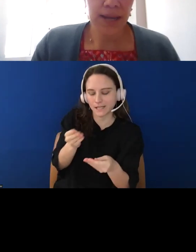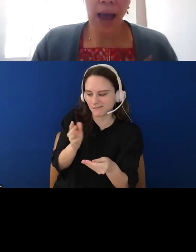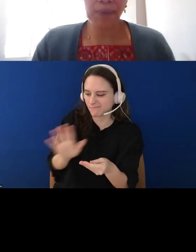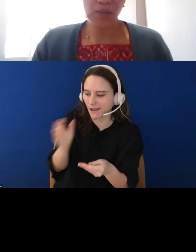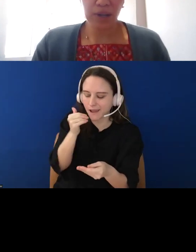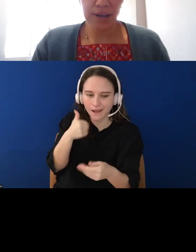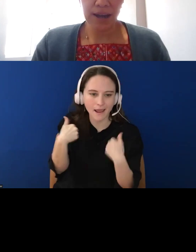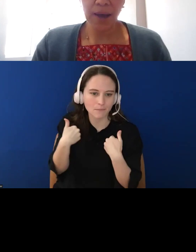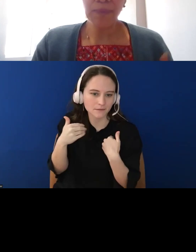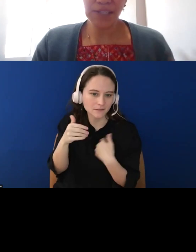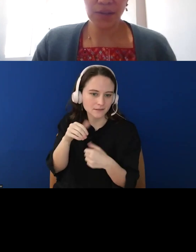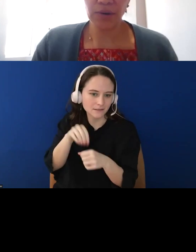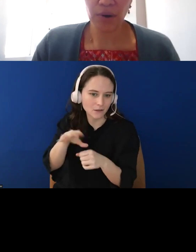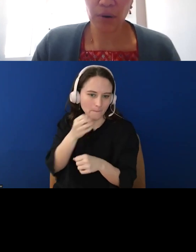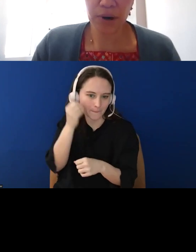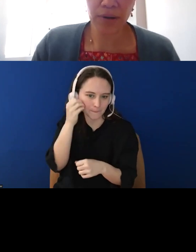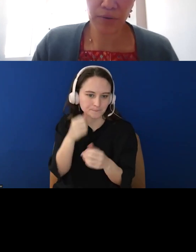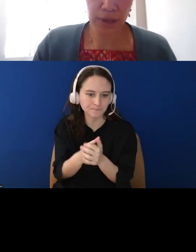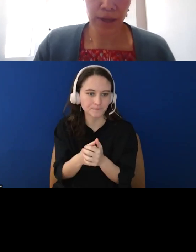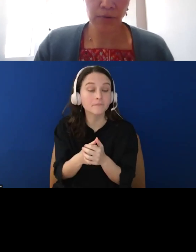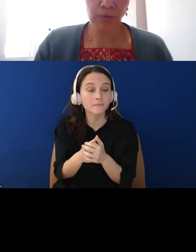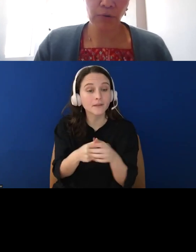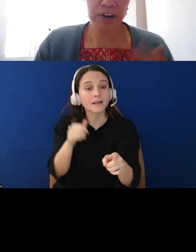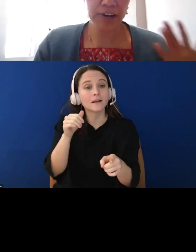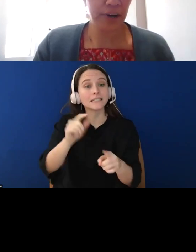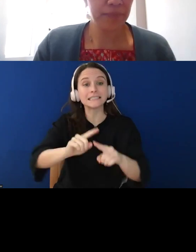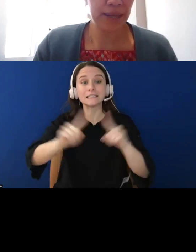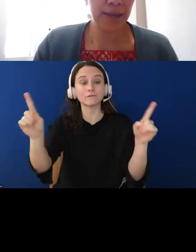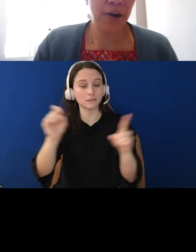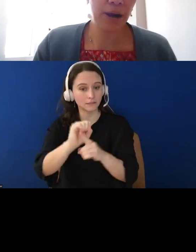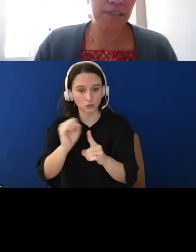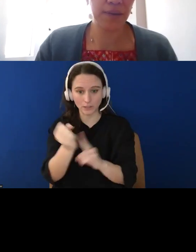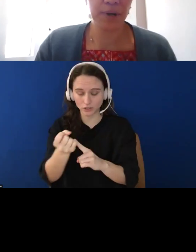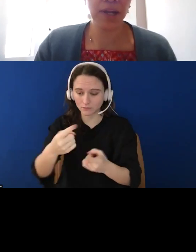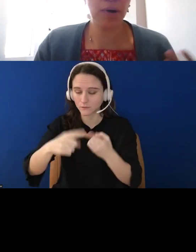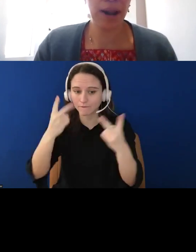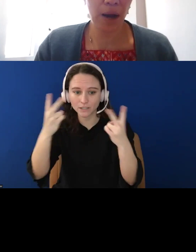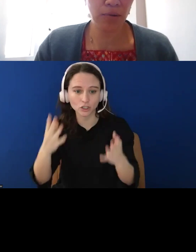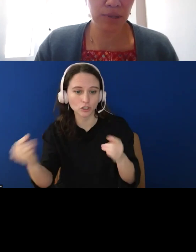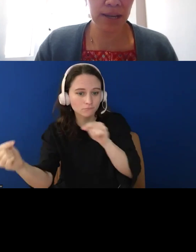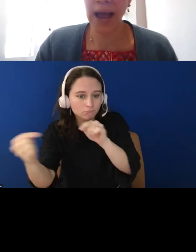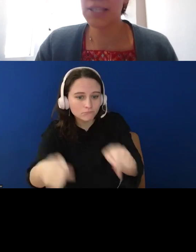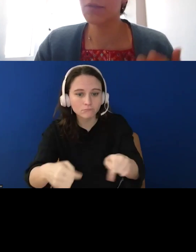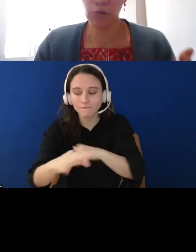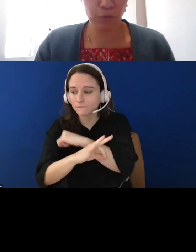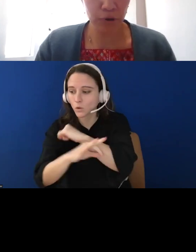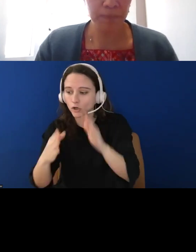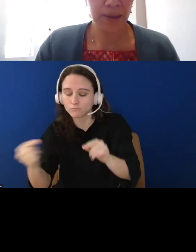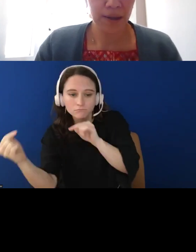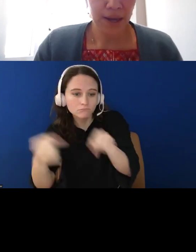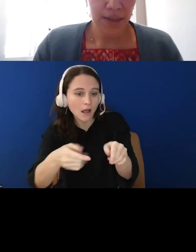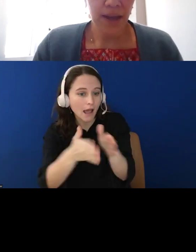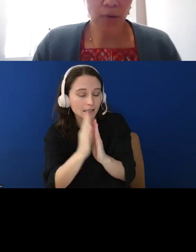situation happens when a visitor or a foreigner arrives at a particular house and asks for